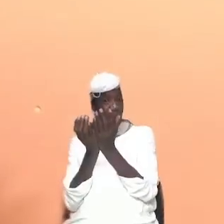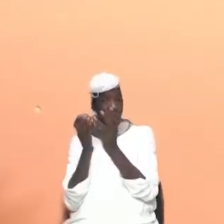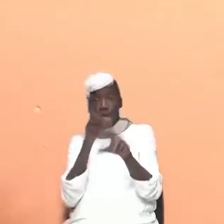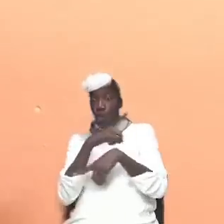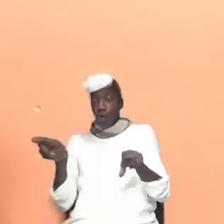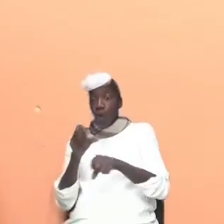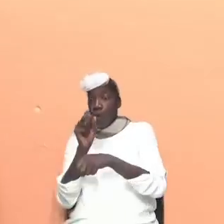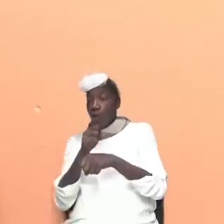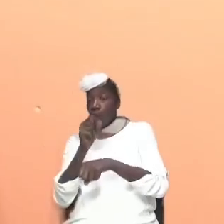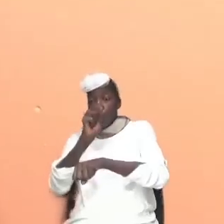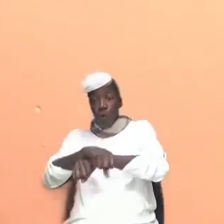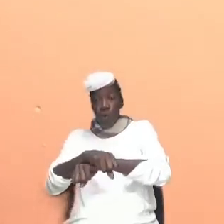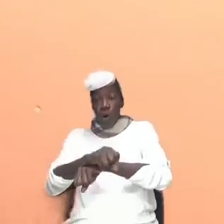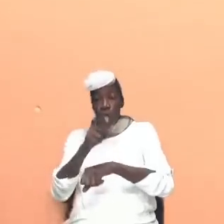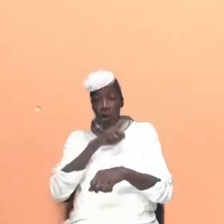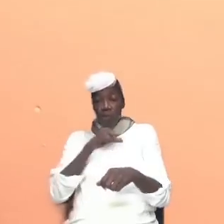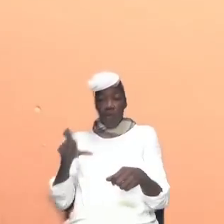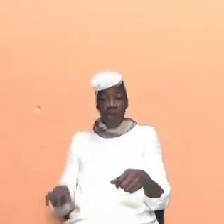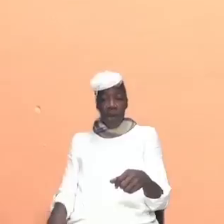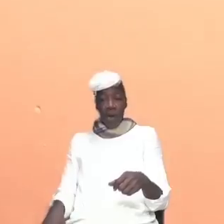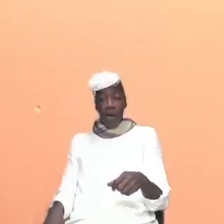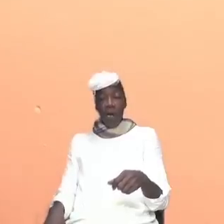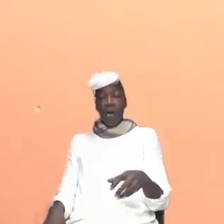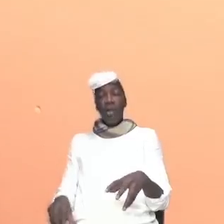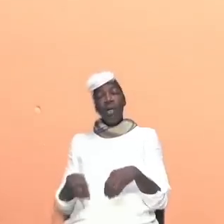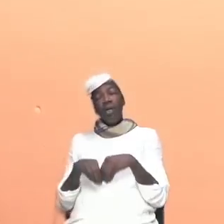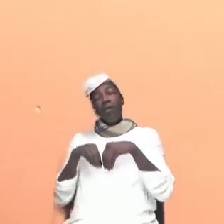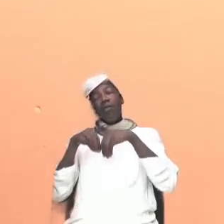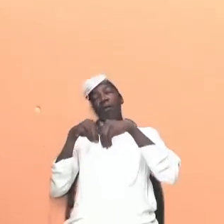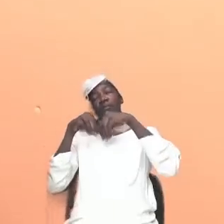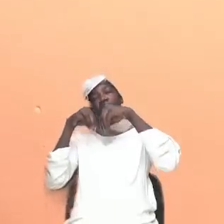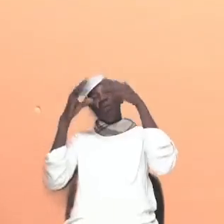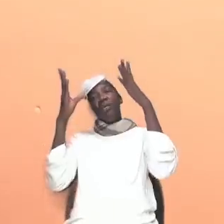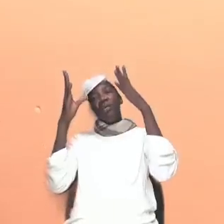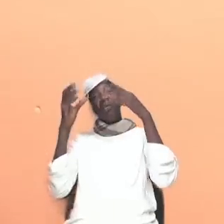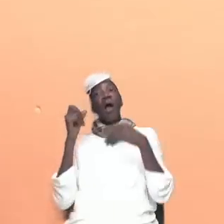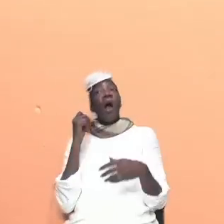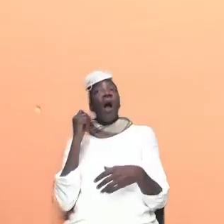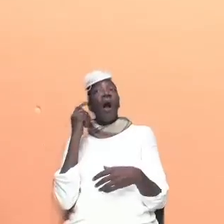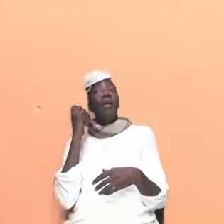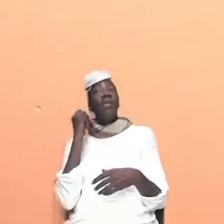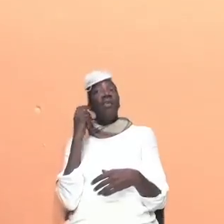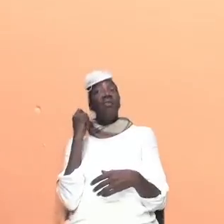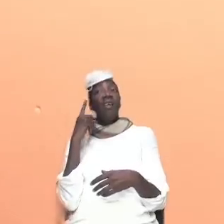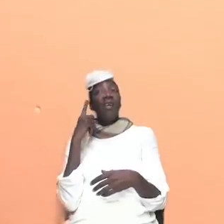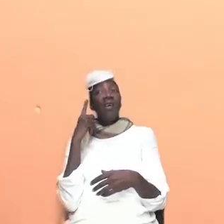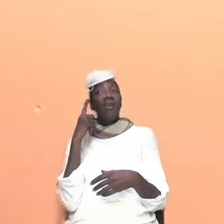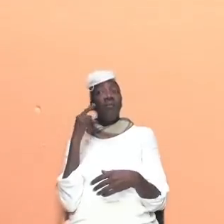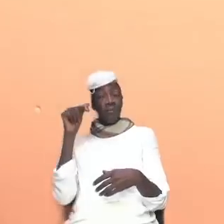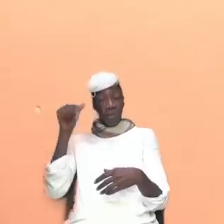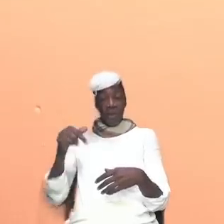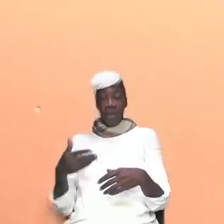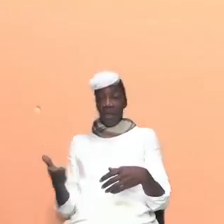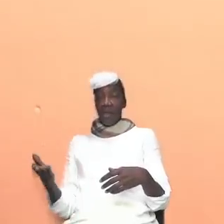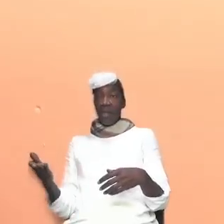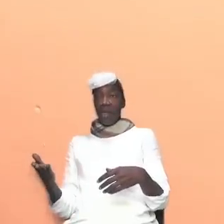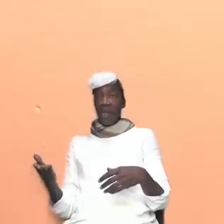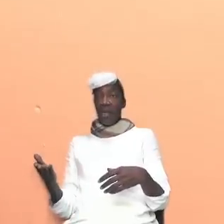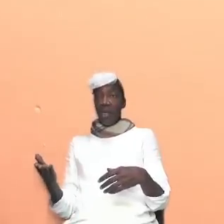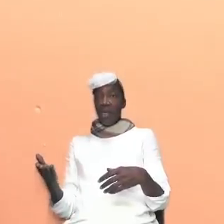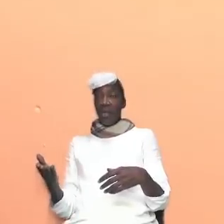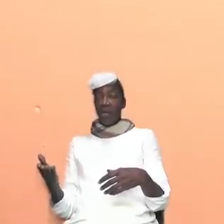to anything. I submit to us, saints of God, let us understand that this thing is so